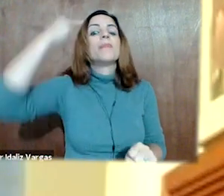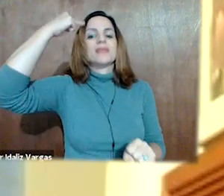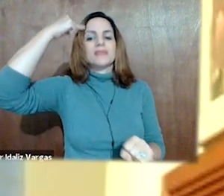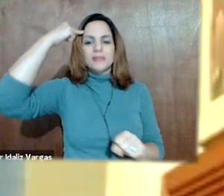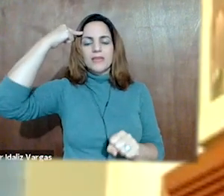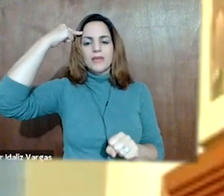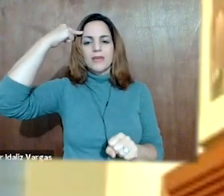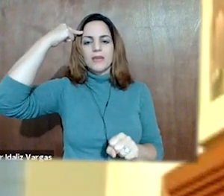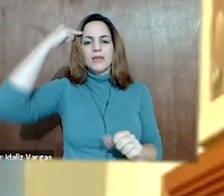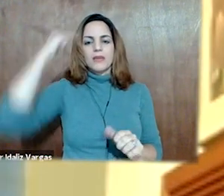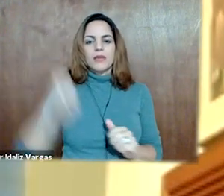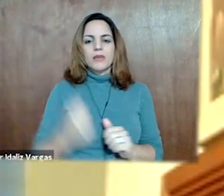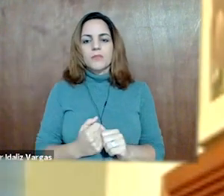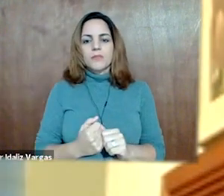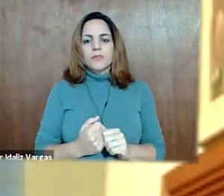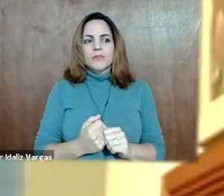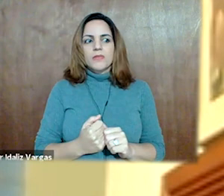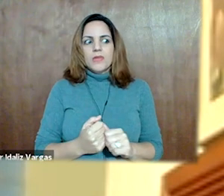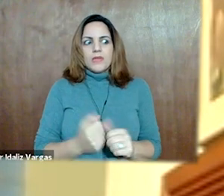in. But clearly,